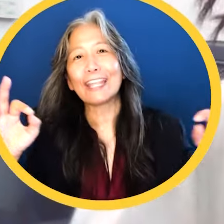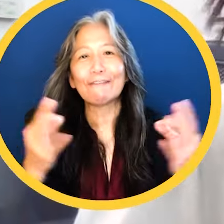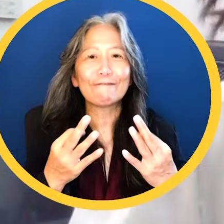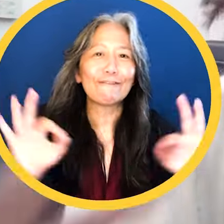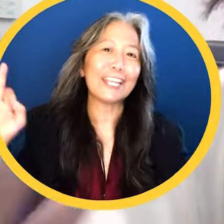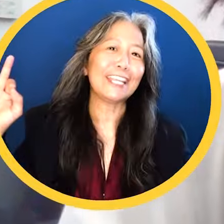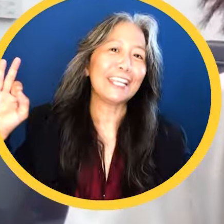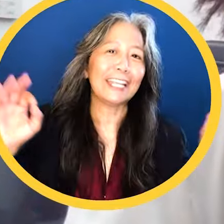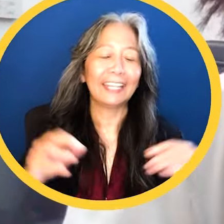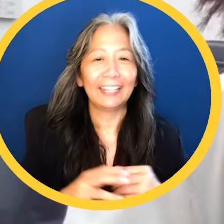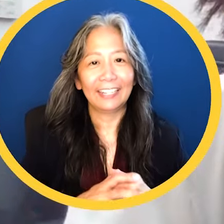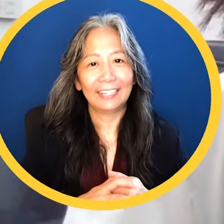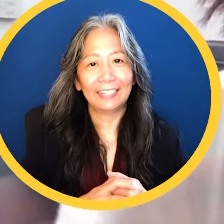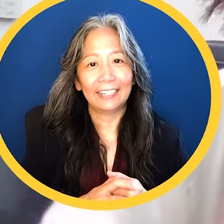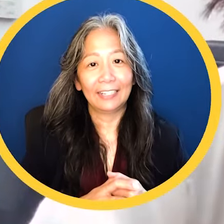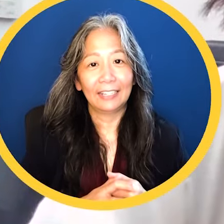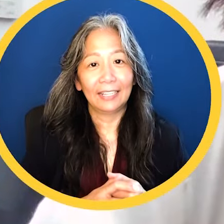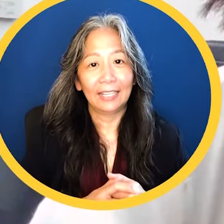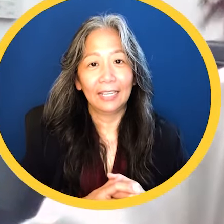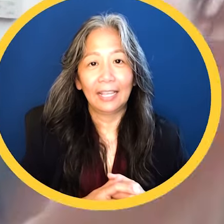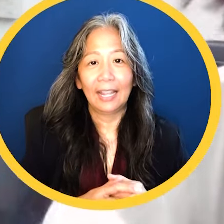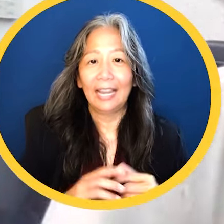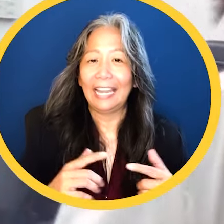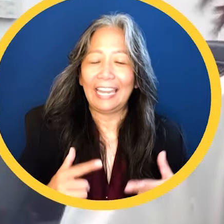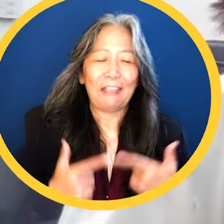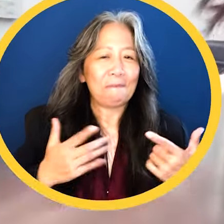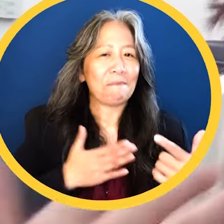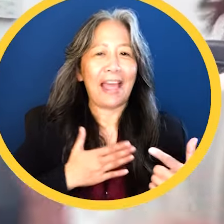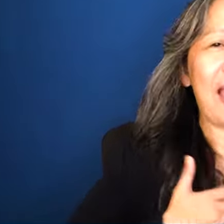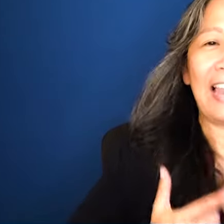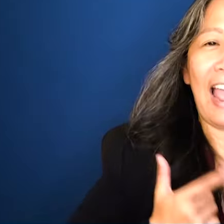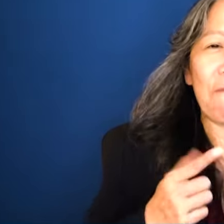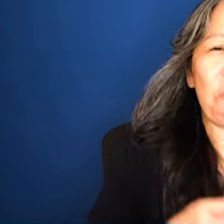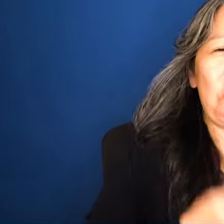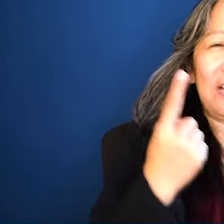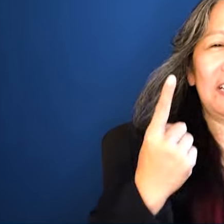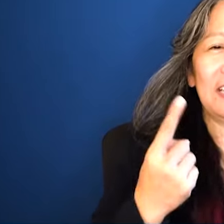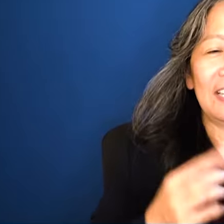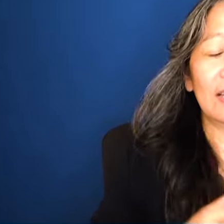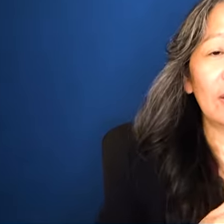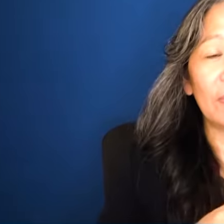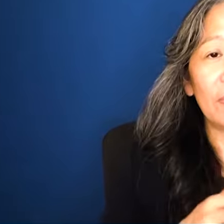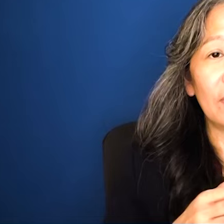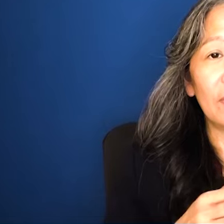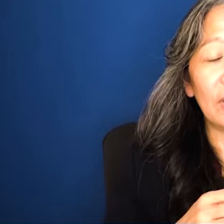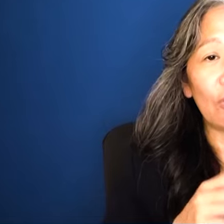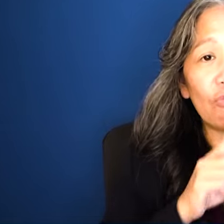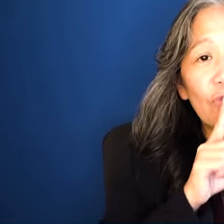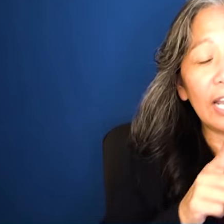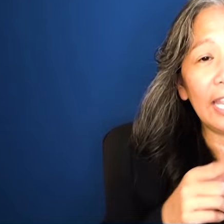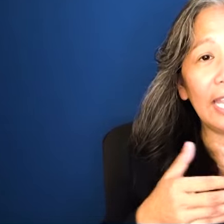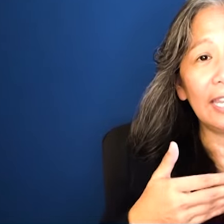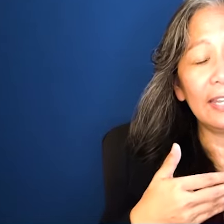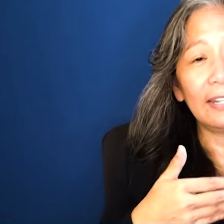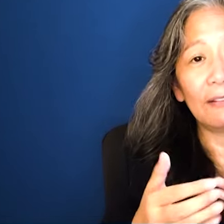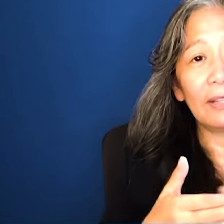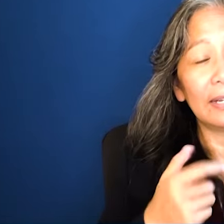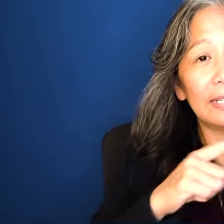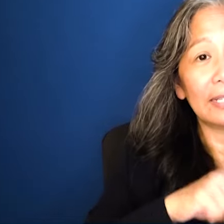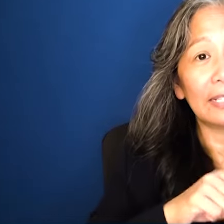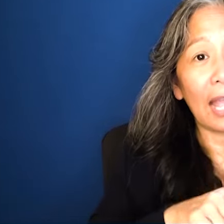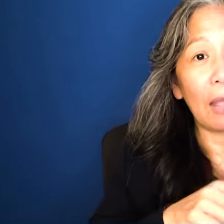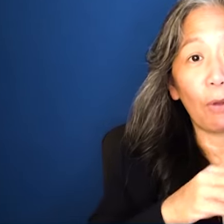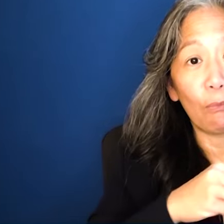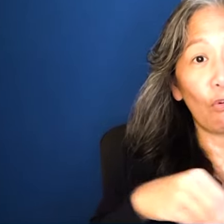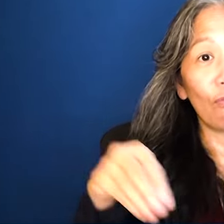I'm free. I have freedom. Let me just go live my life for once. Because really, even though